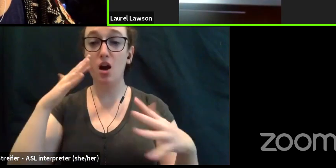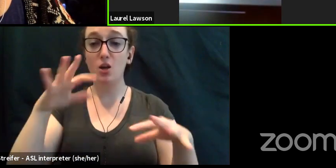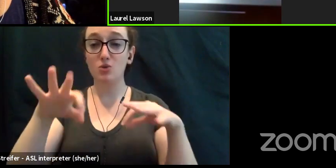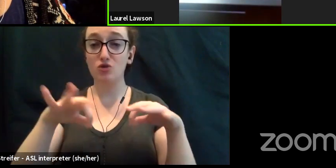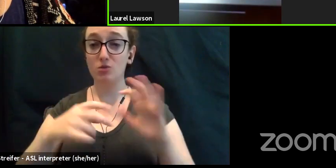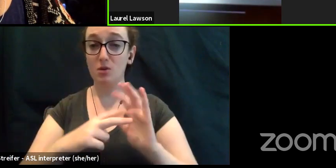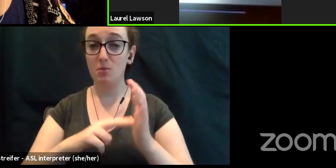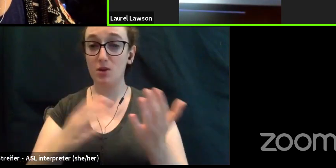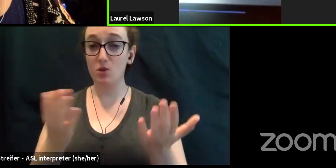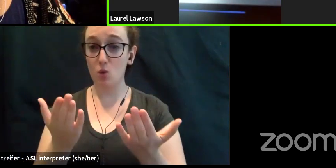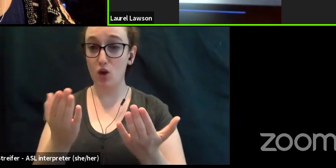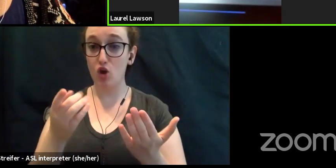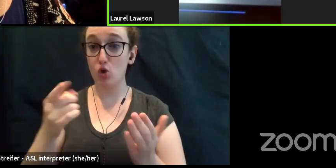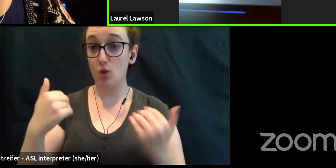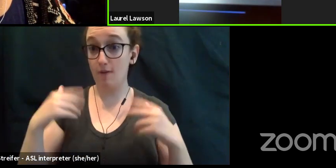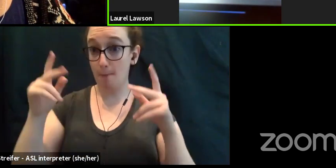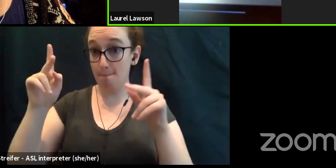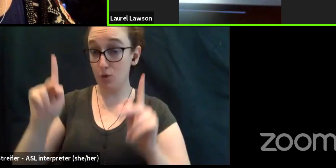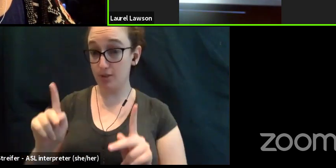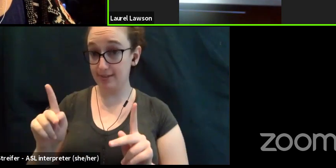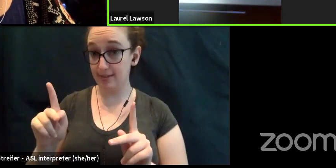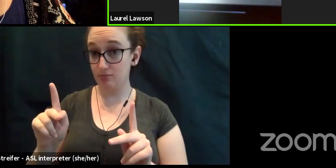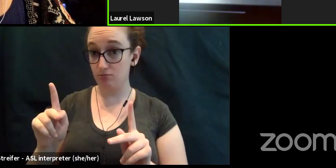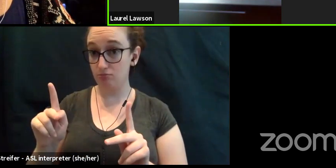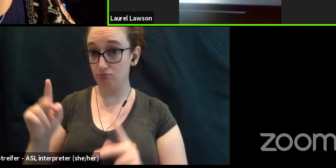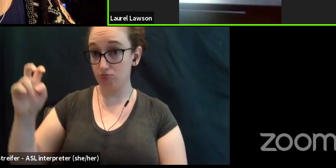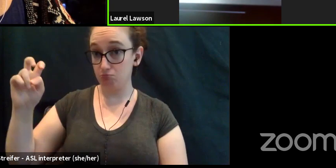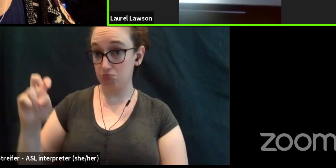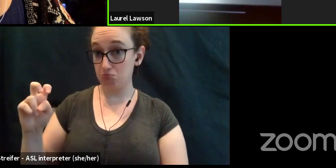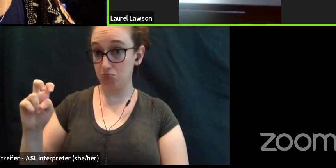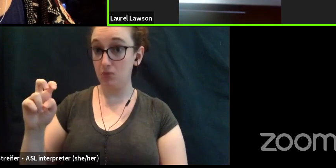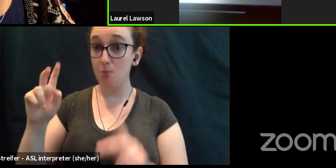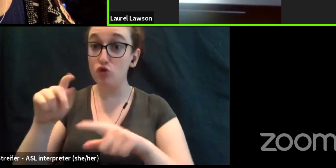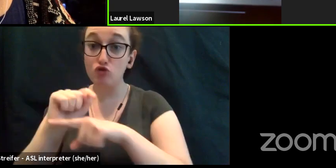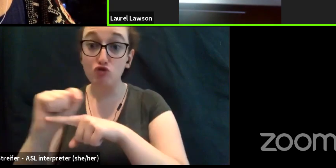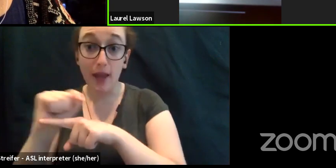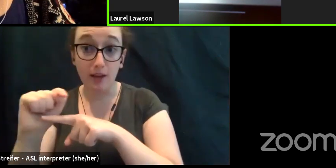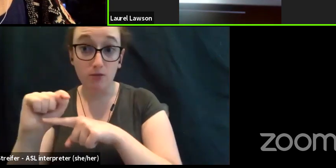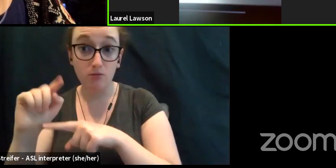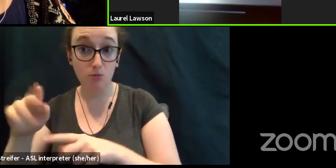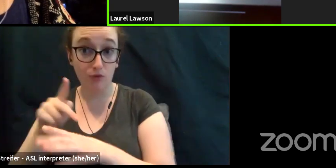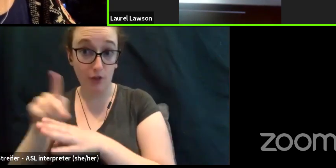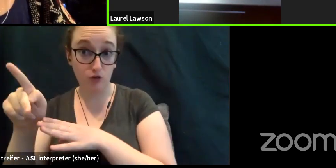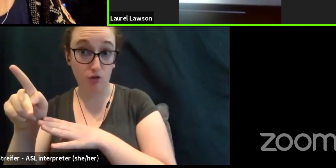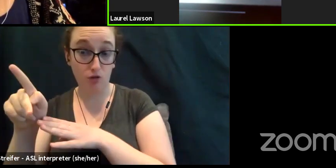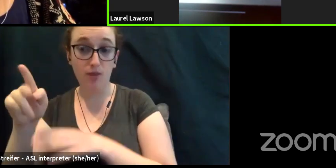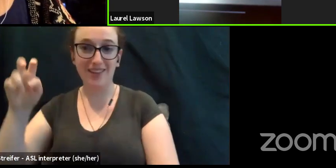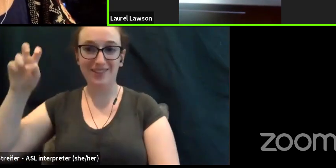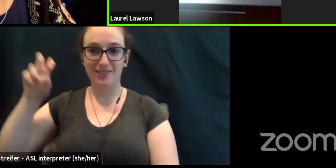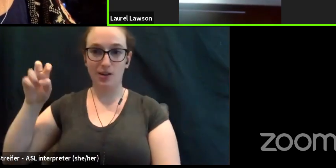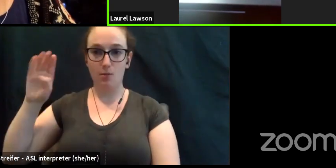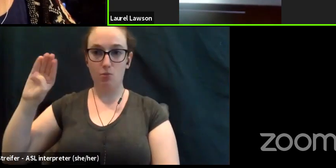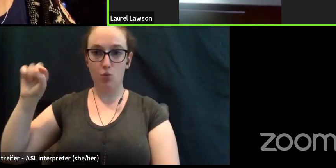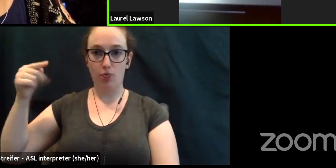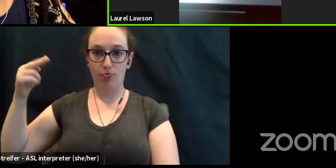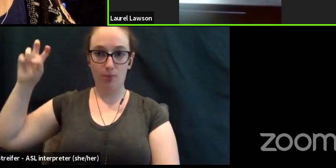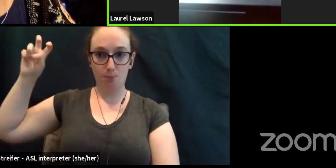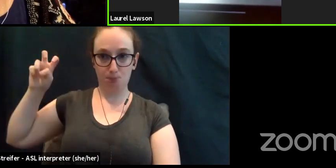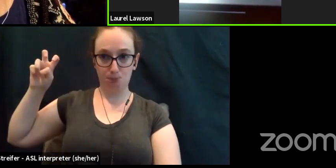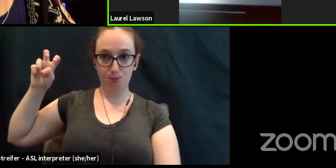an additional person, a trained describer, usually sitting in the booth, who is watching